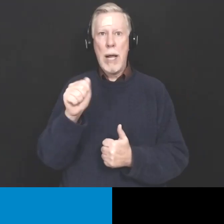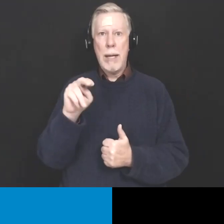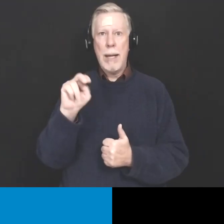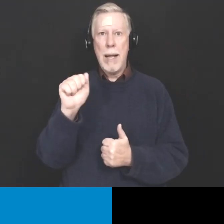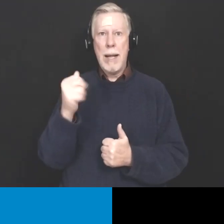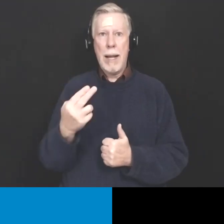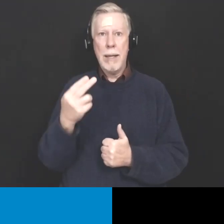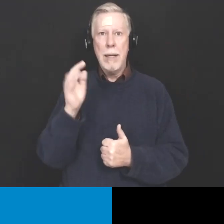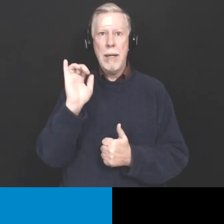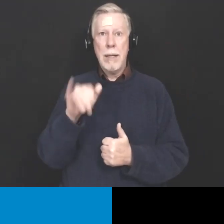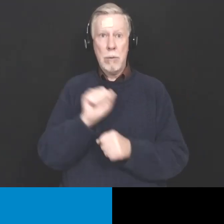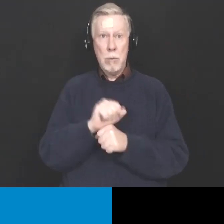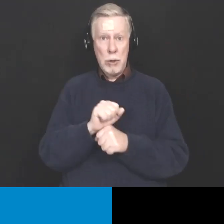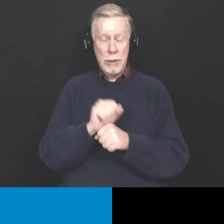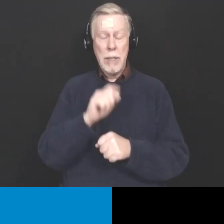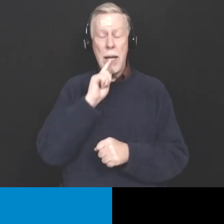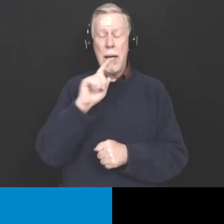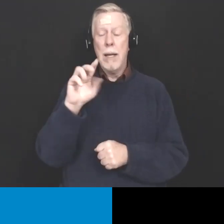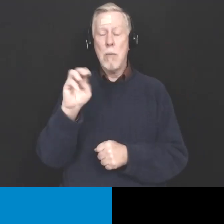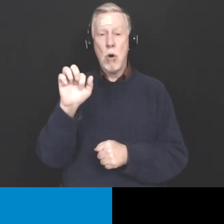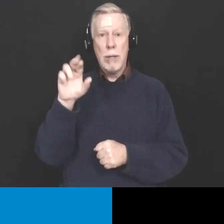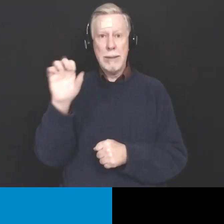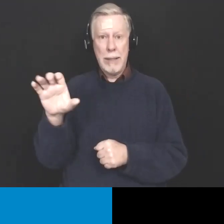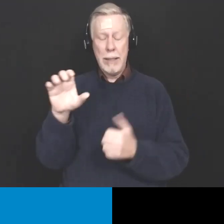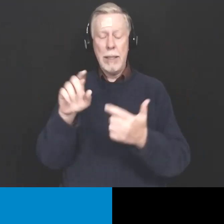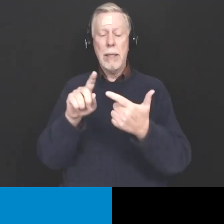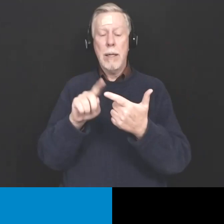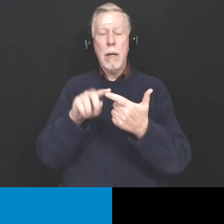at an FRC, Robin Davis, who's with the